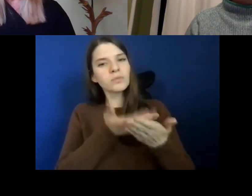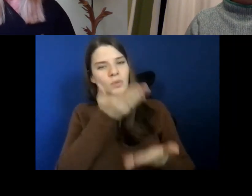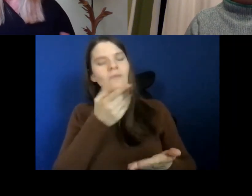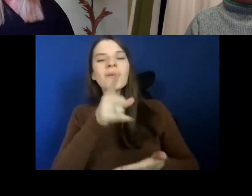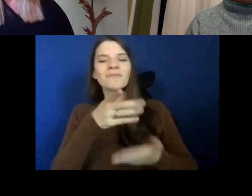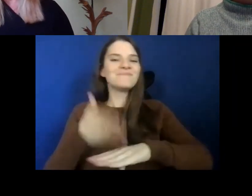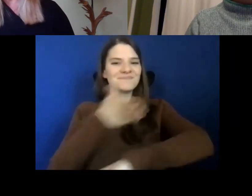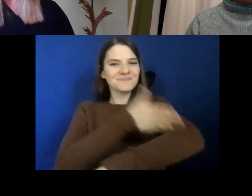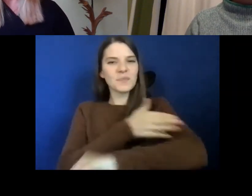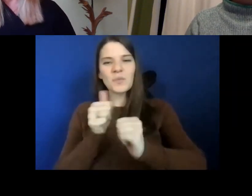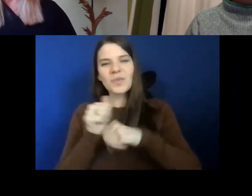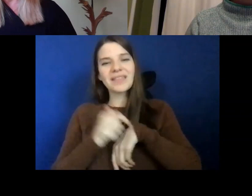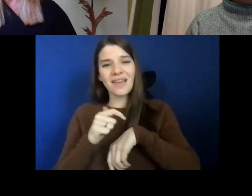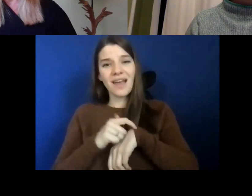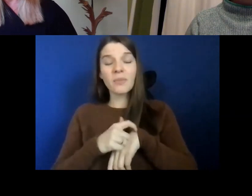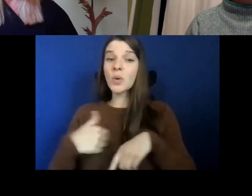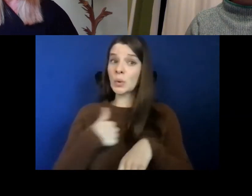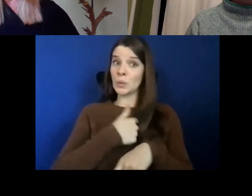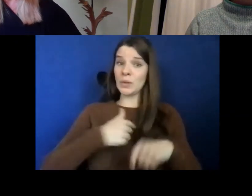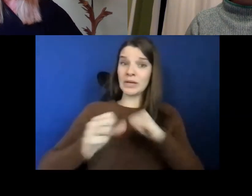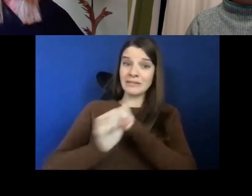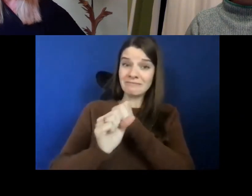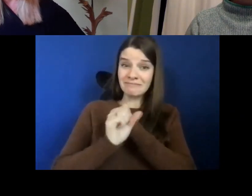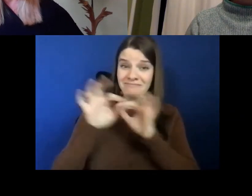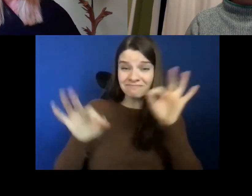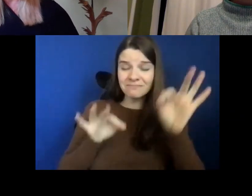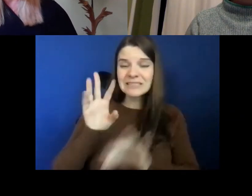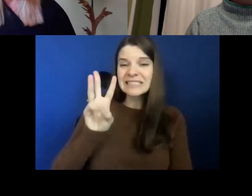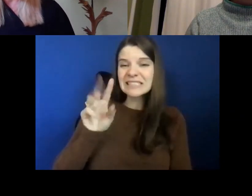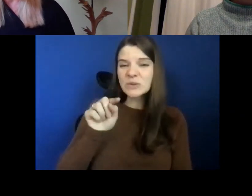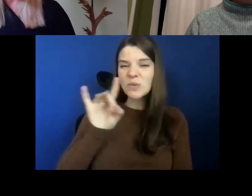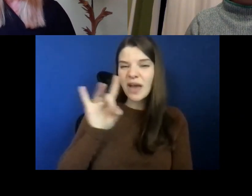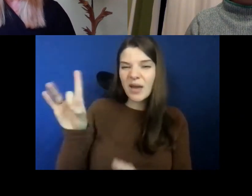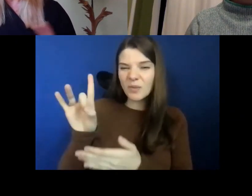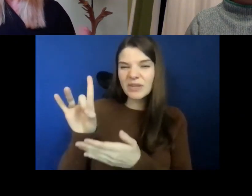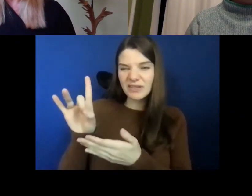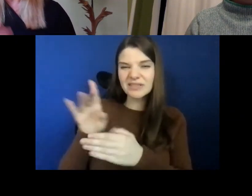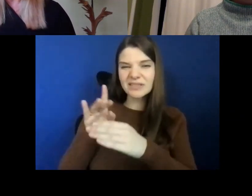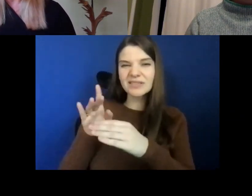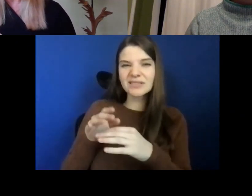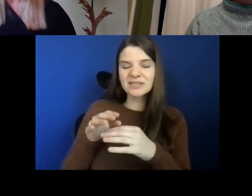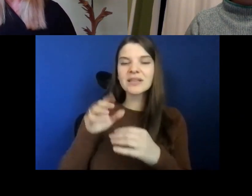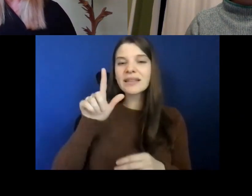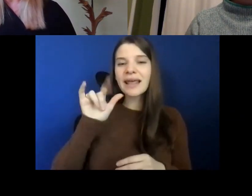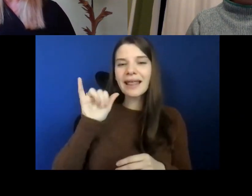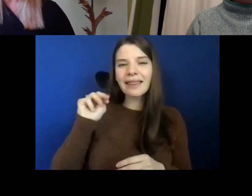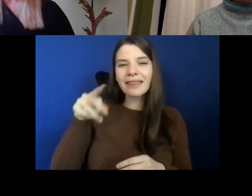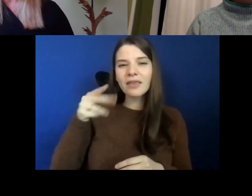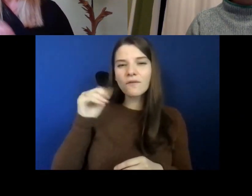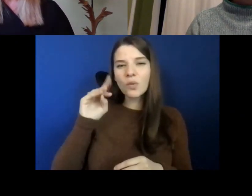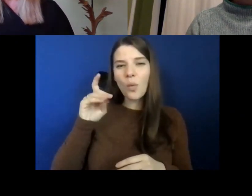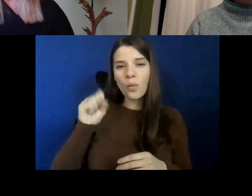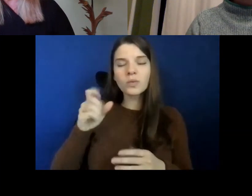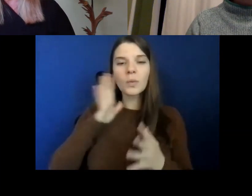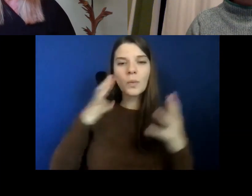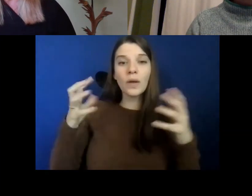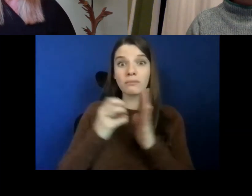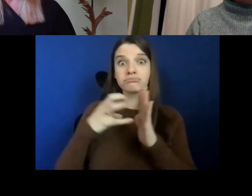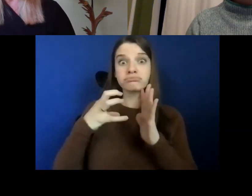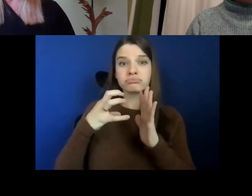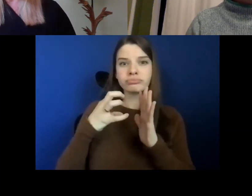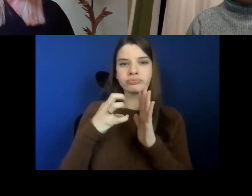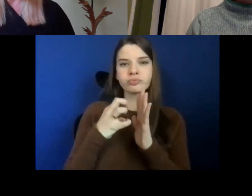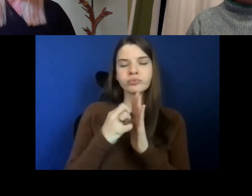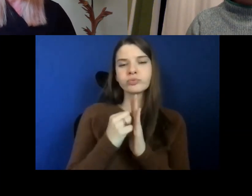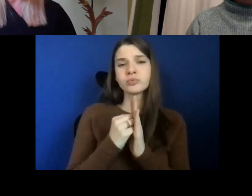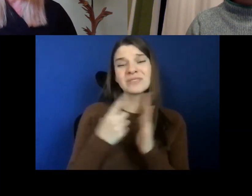better. What we're telling people is a 6 to 8 week time frame that those lymph nodes should return to normal, sometimes as